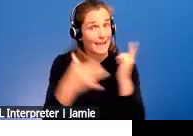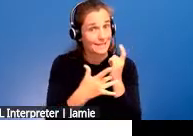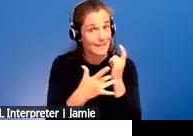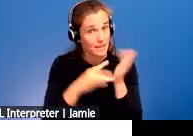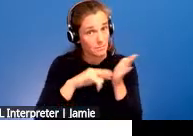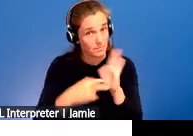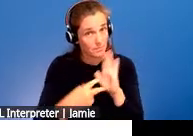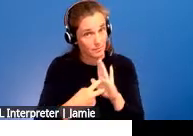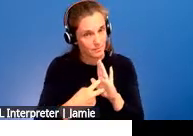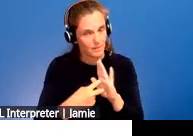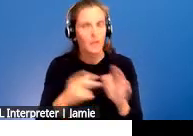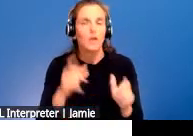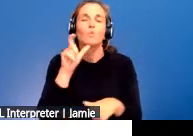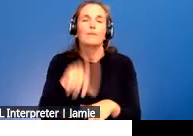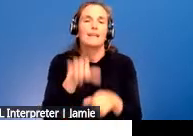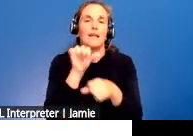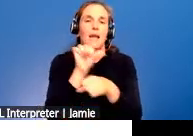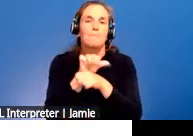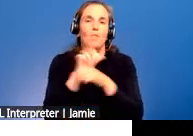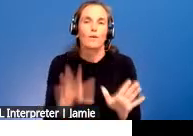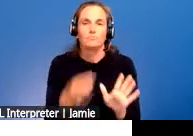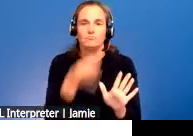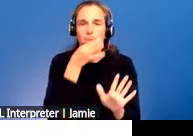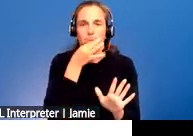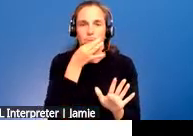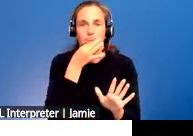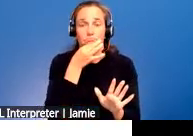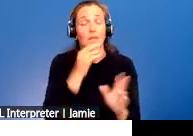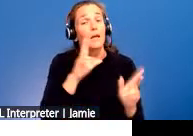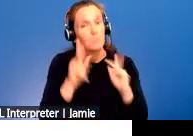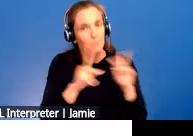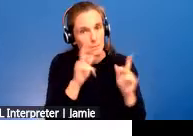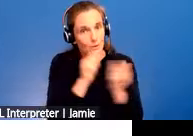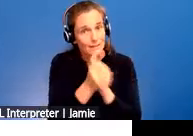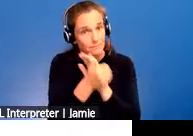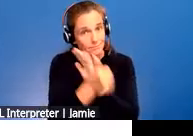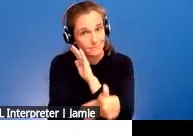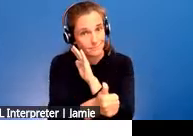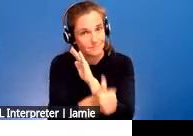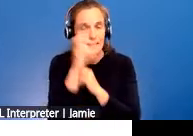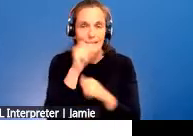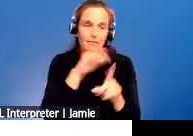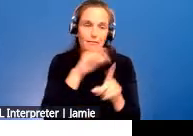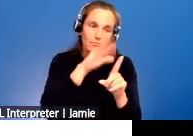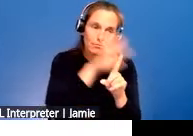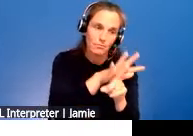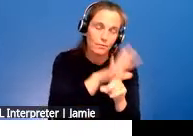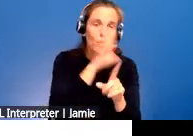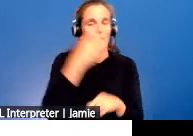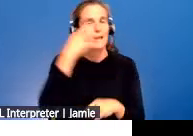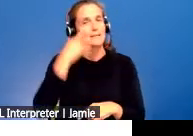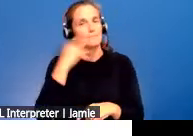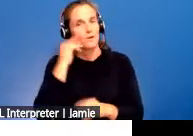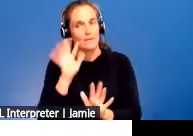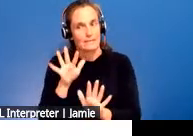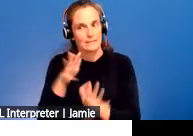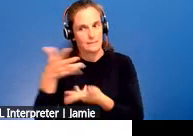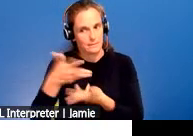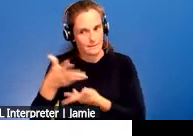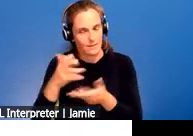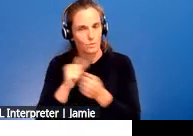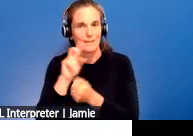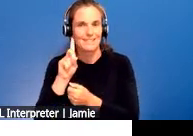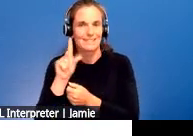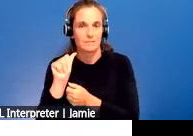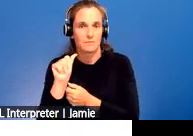employee expertise. People need skills. They need exposure to or experience with disability. And they need time